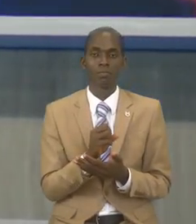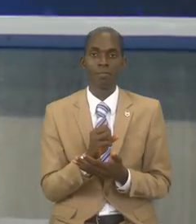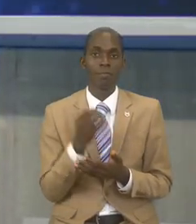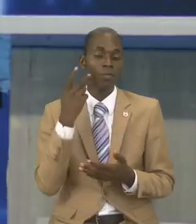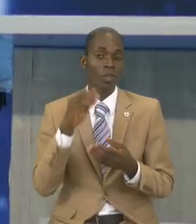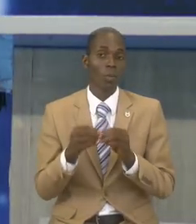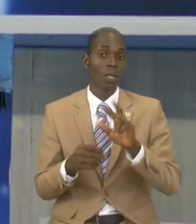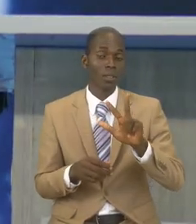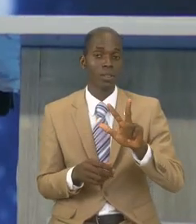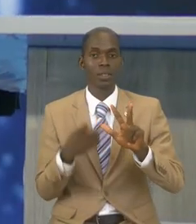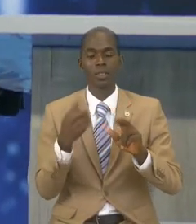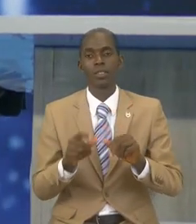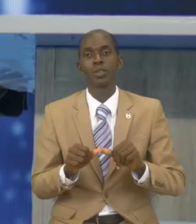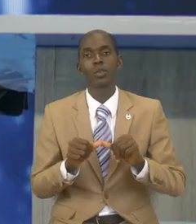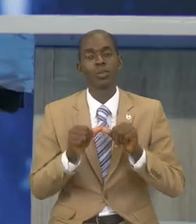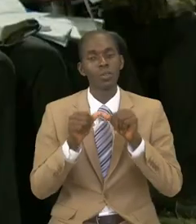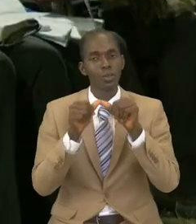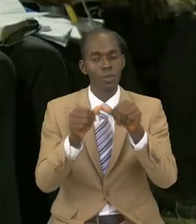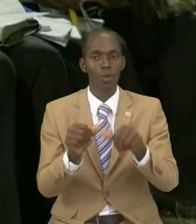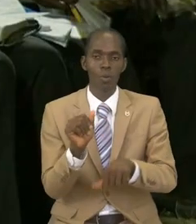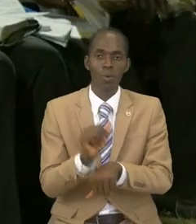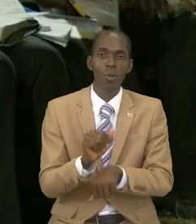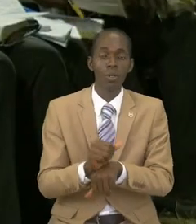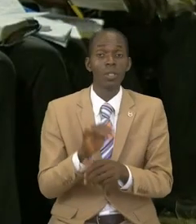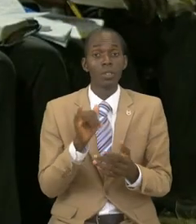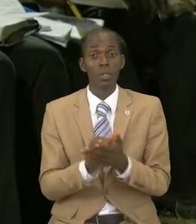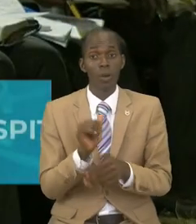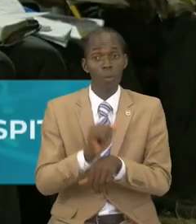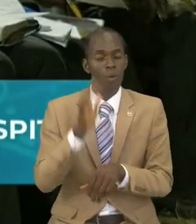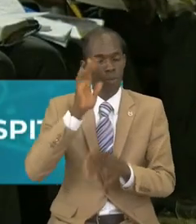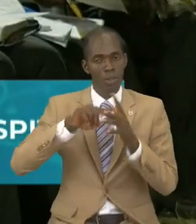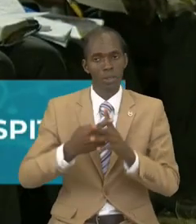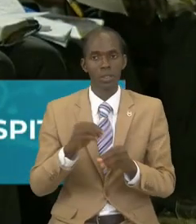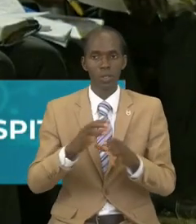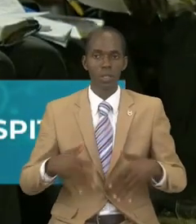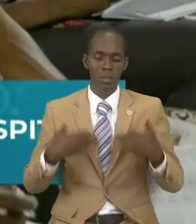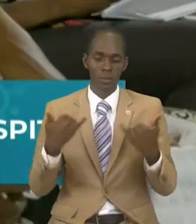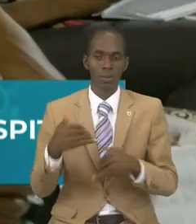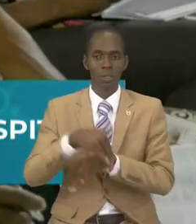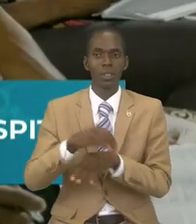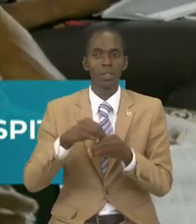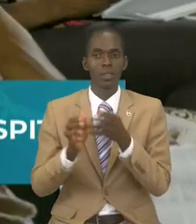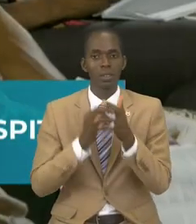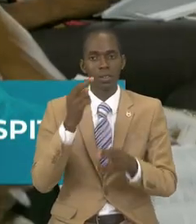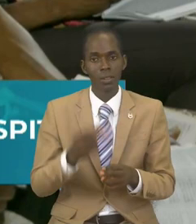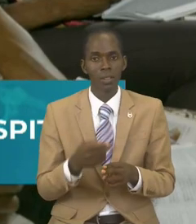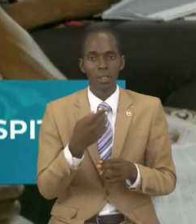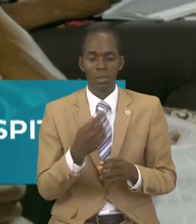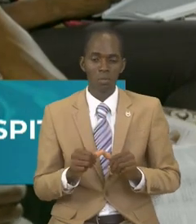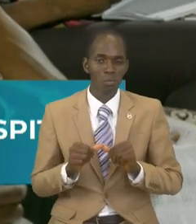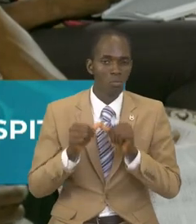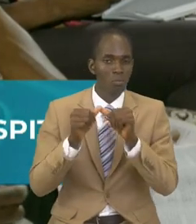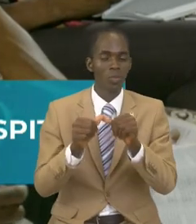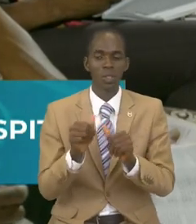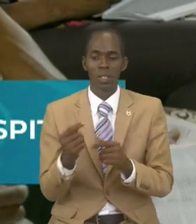the continual exploits. That exploit will start tonight in your life. And then continually, day